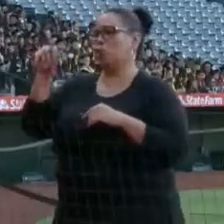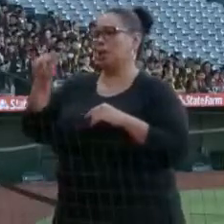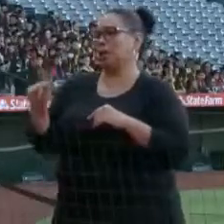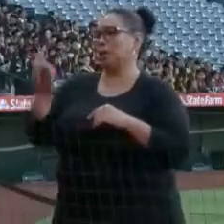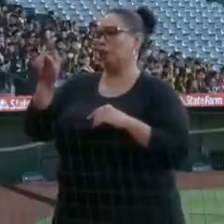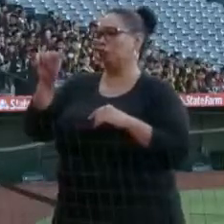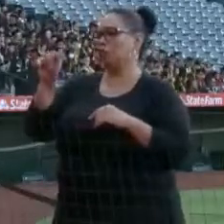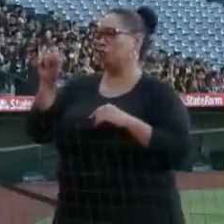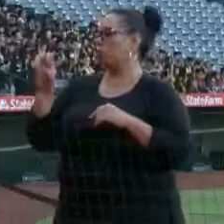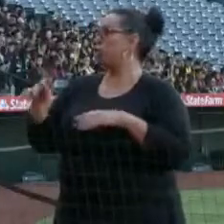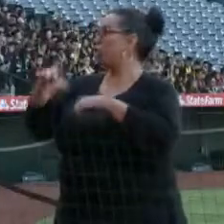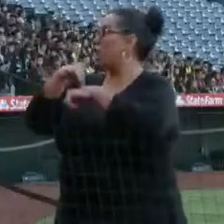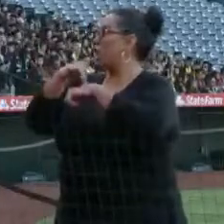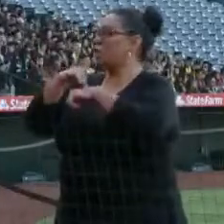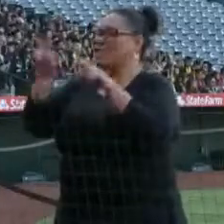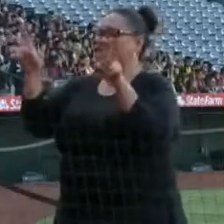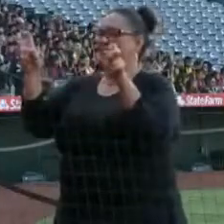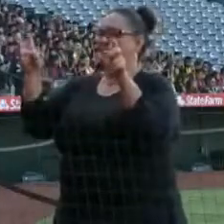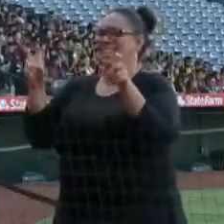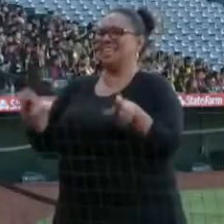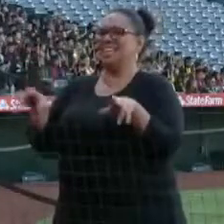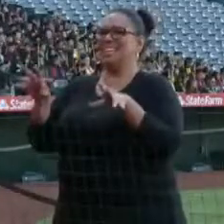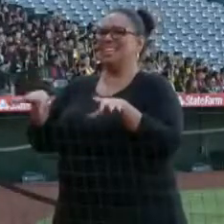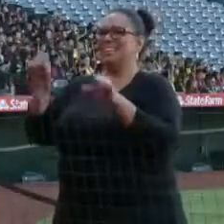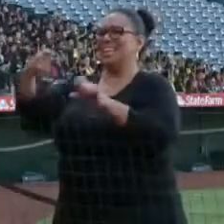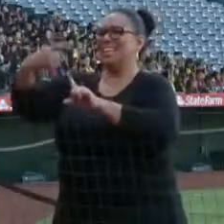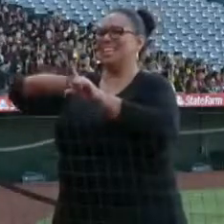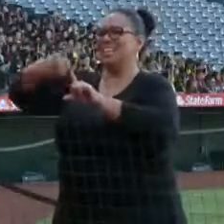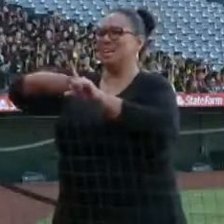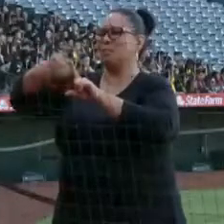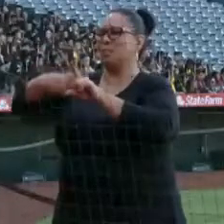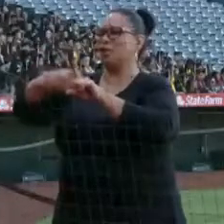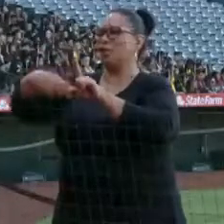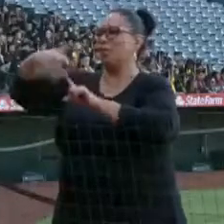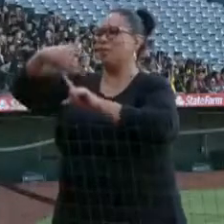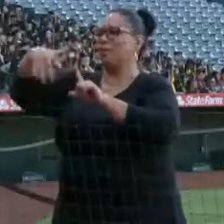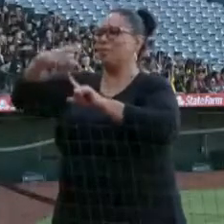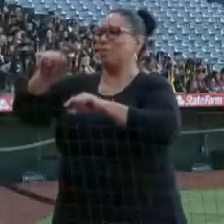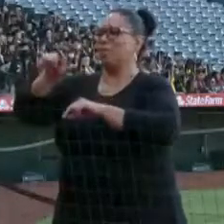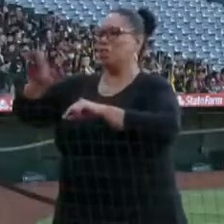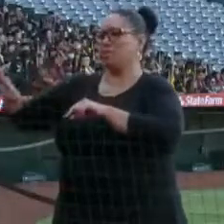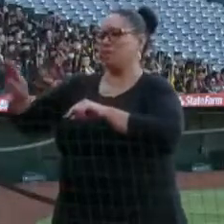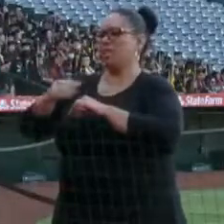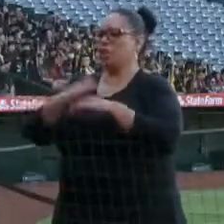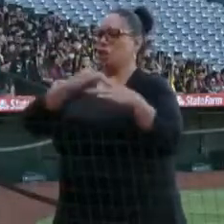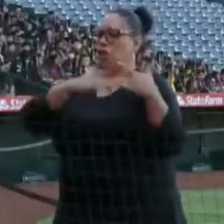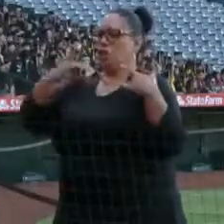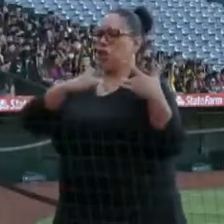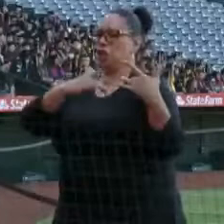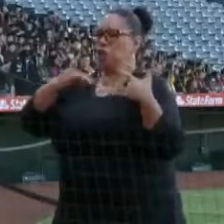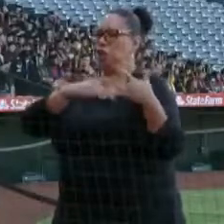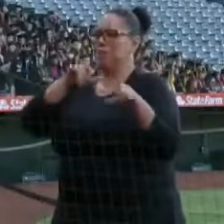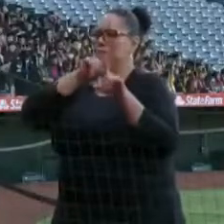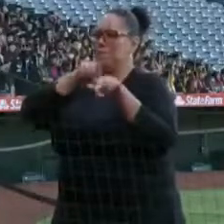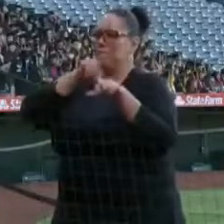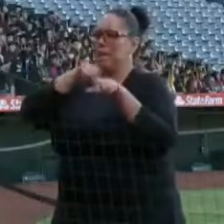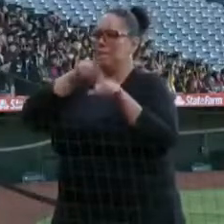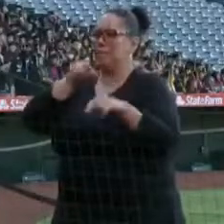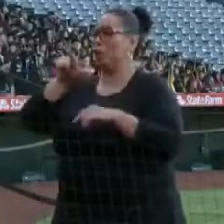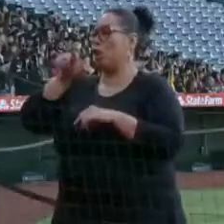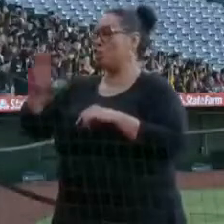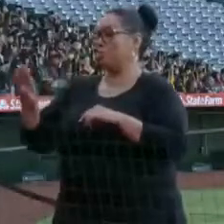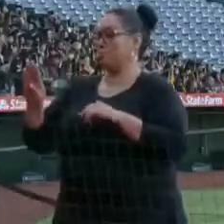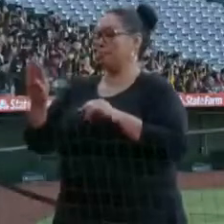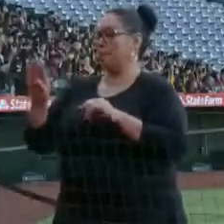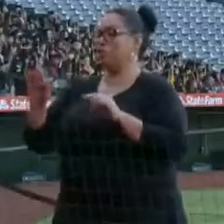Julia's thesis is titled, Taking the Temperature of Climate Change in Long Beach, Concerns and Responses of Long Beach